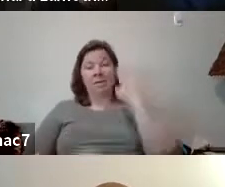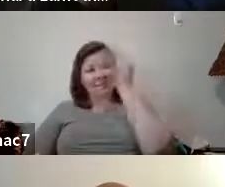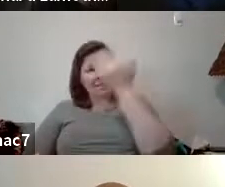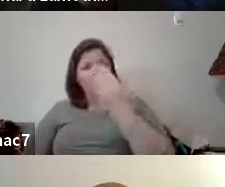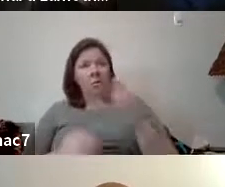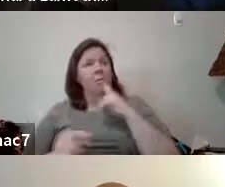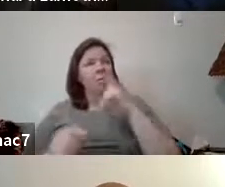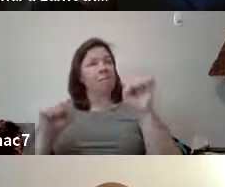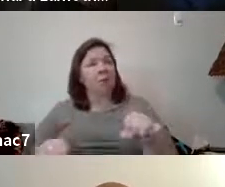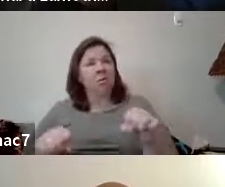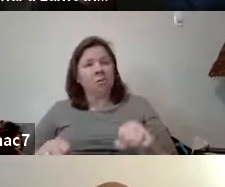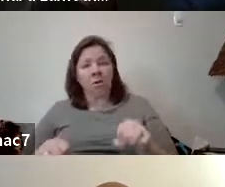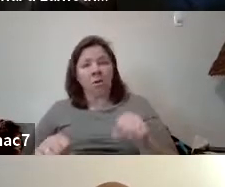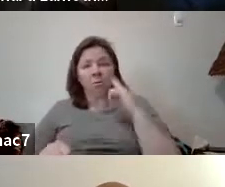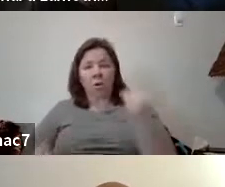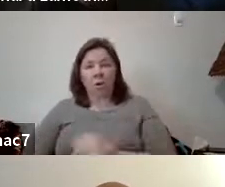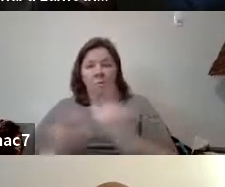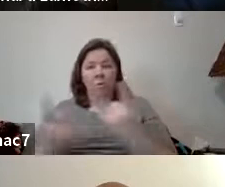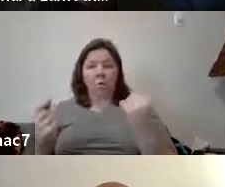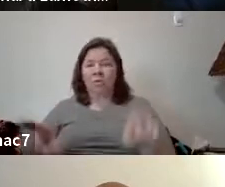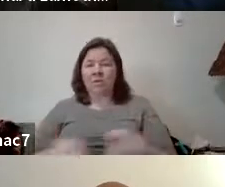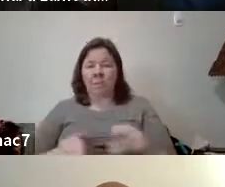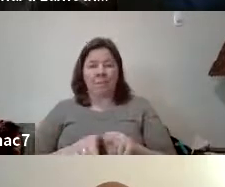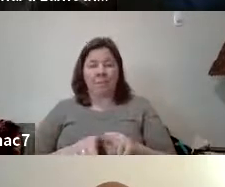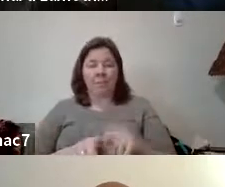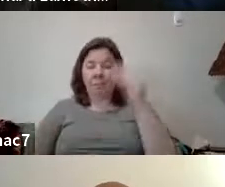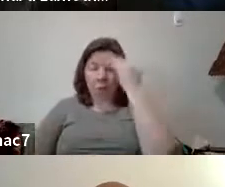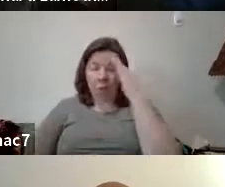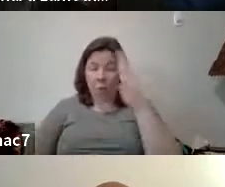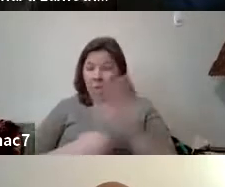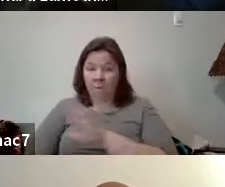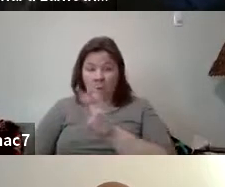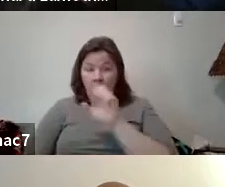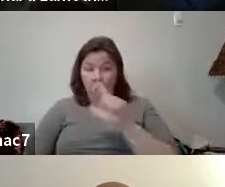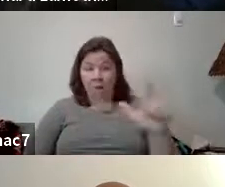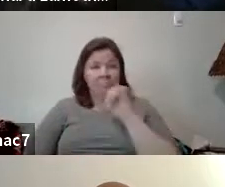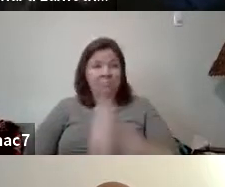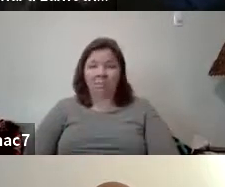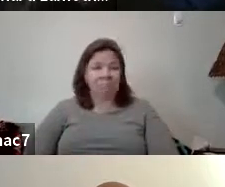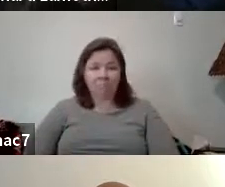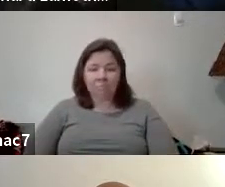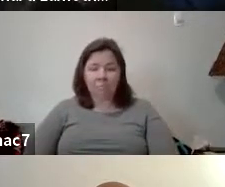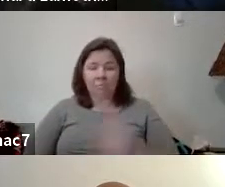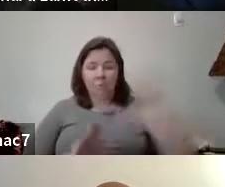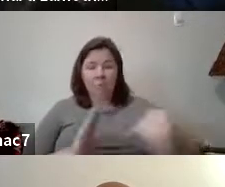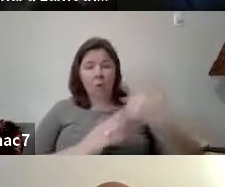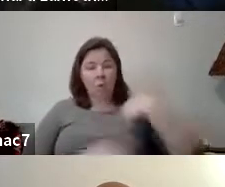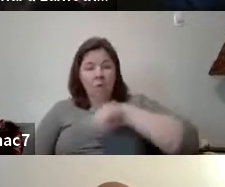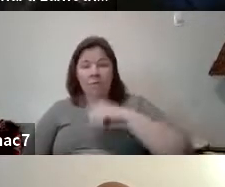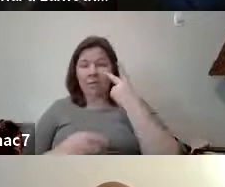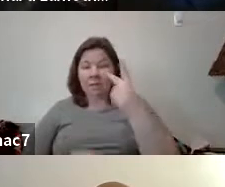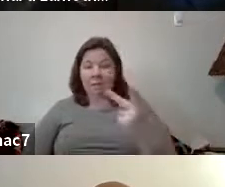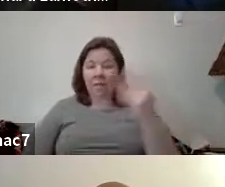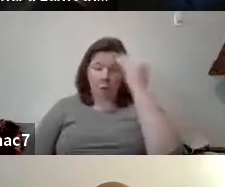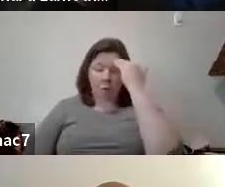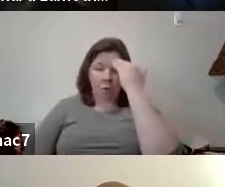possible for everybody to do the same, knowing full well that it's not. because as all of us have seen and known,